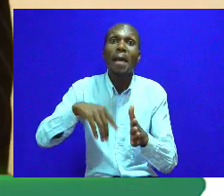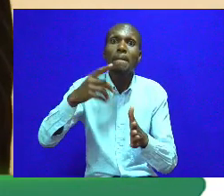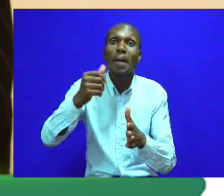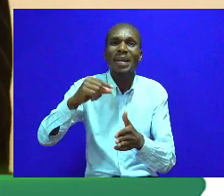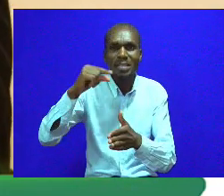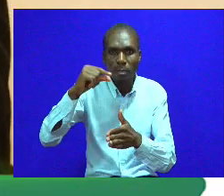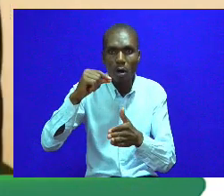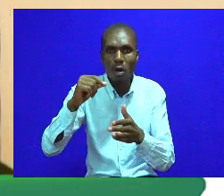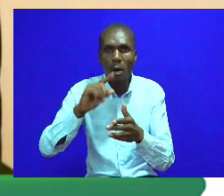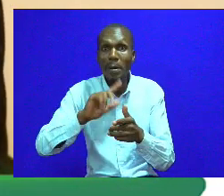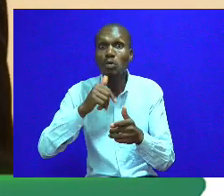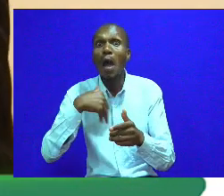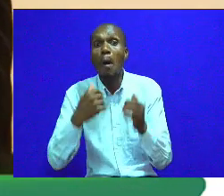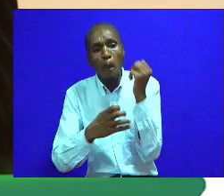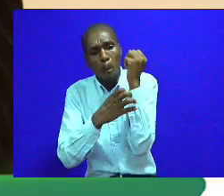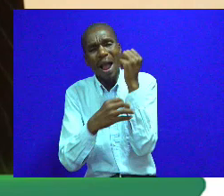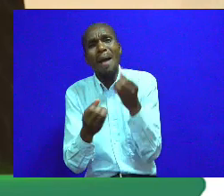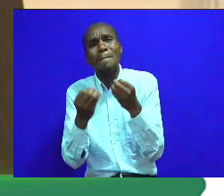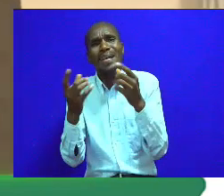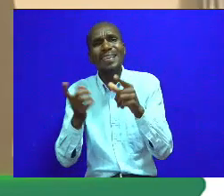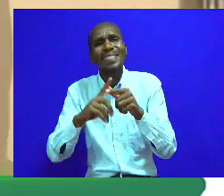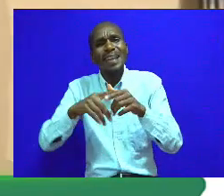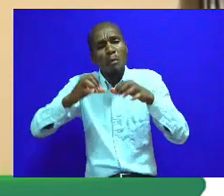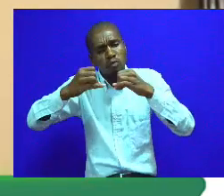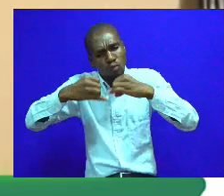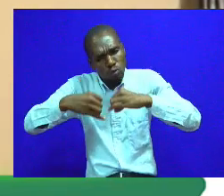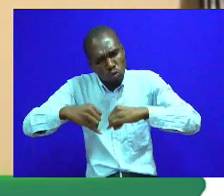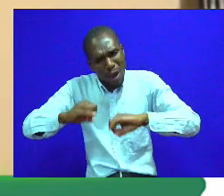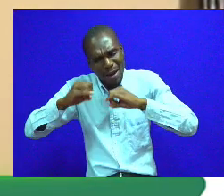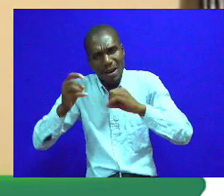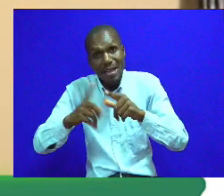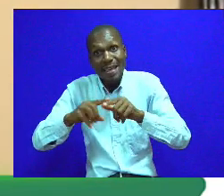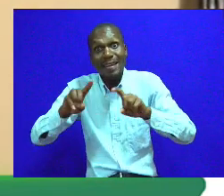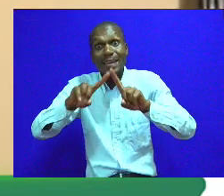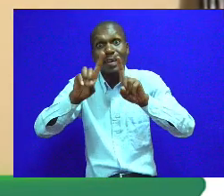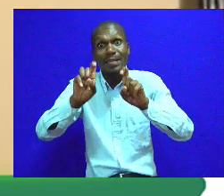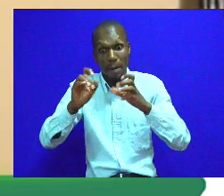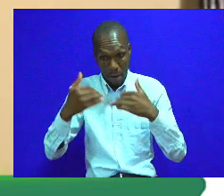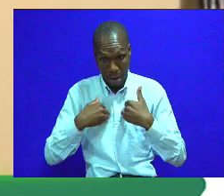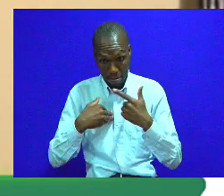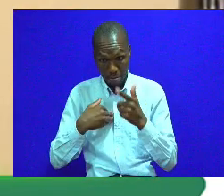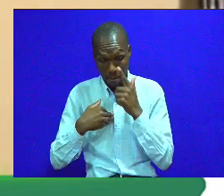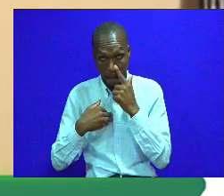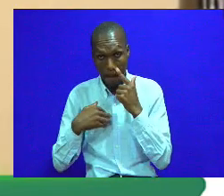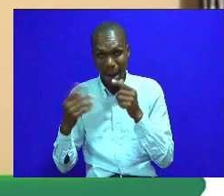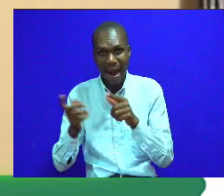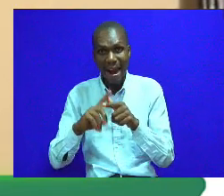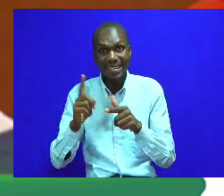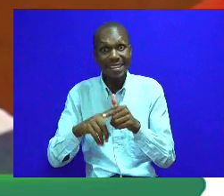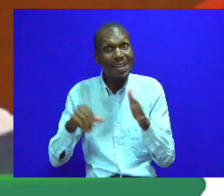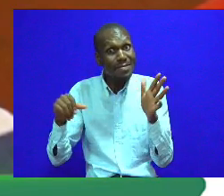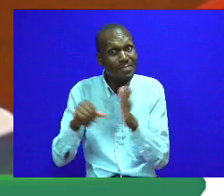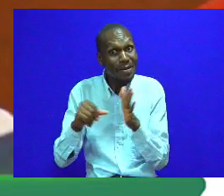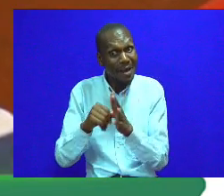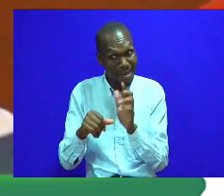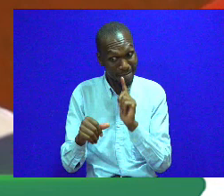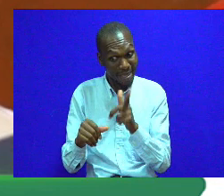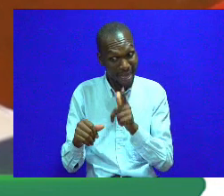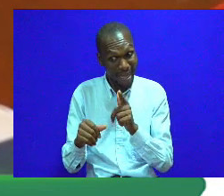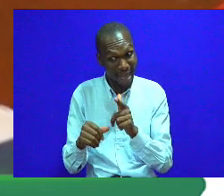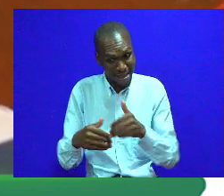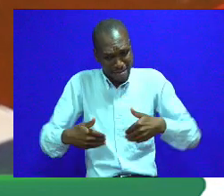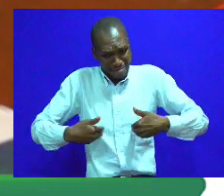banki tuatemira buna tokunyara amatemu akire enya sore yansi kunywe guna abana